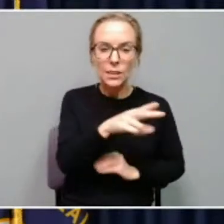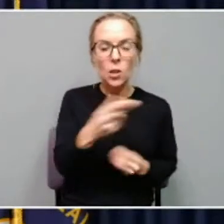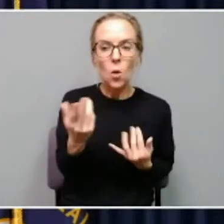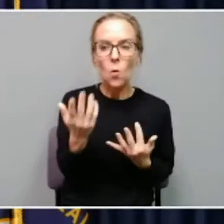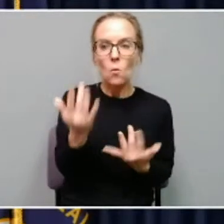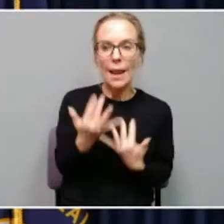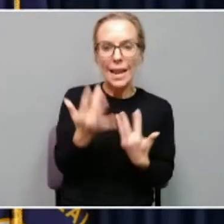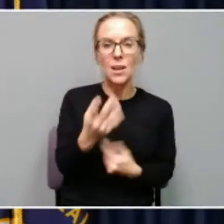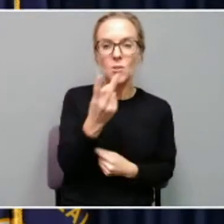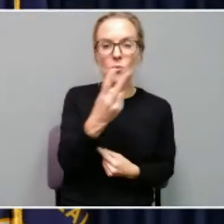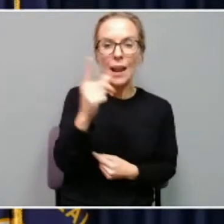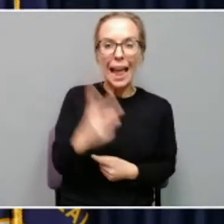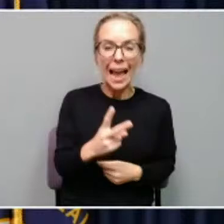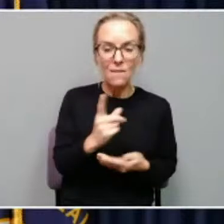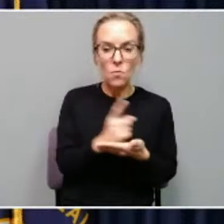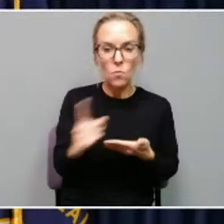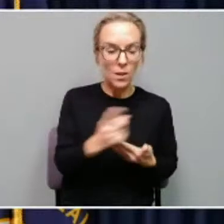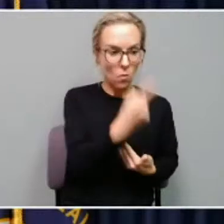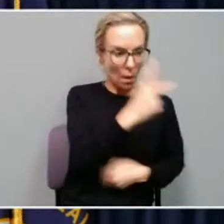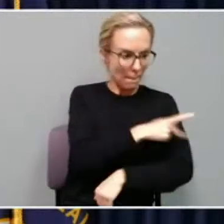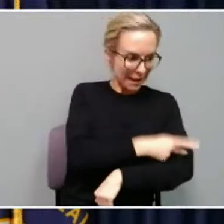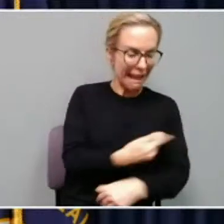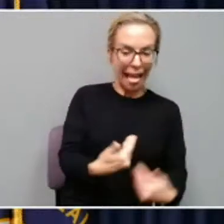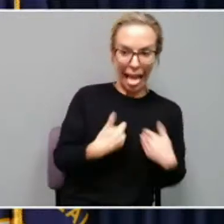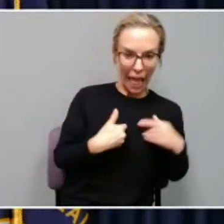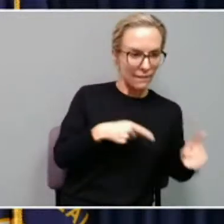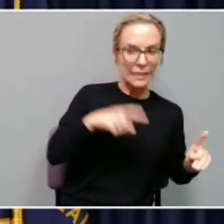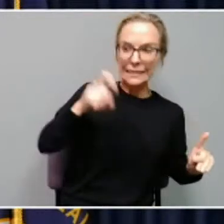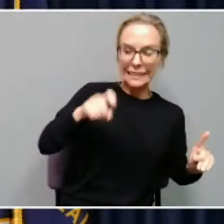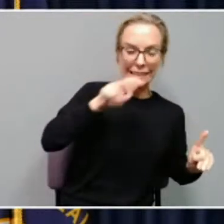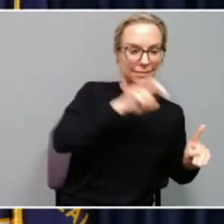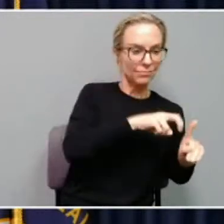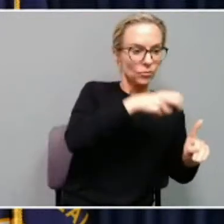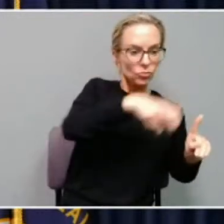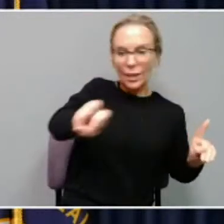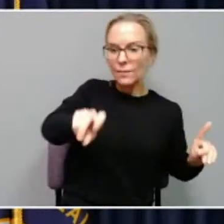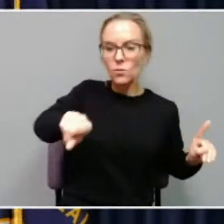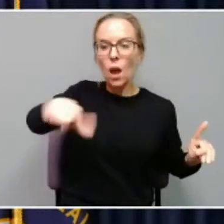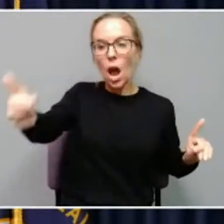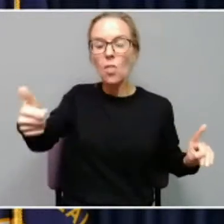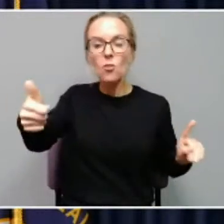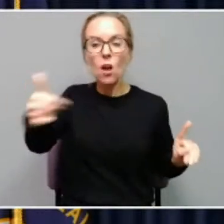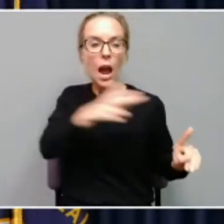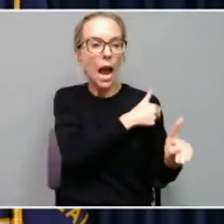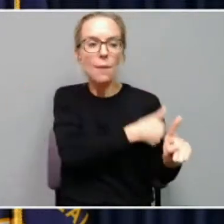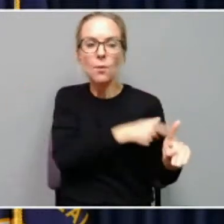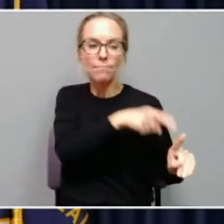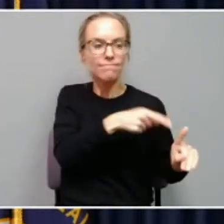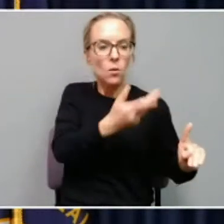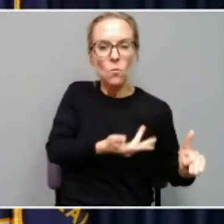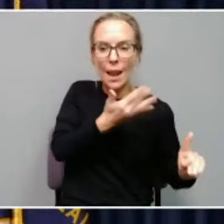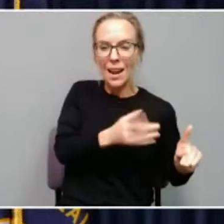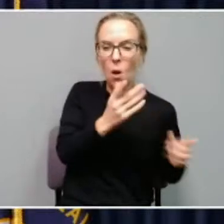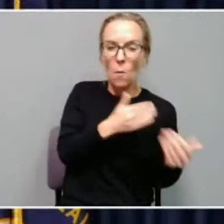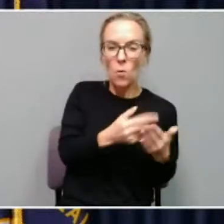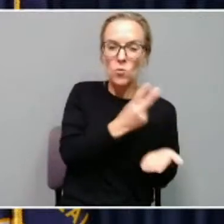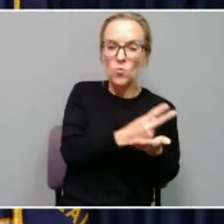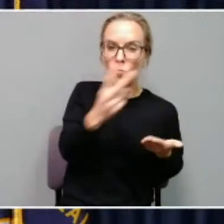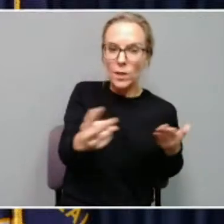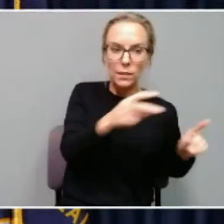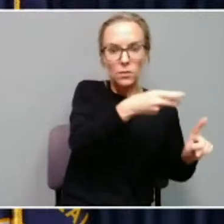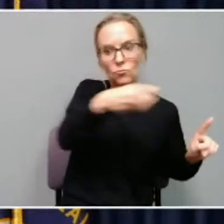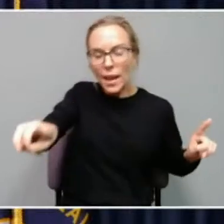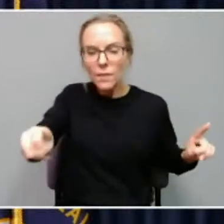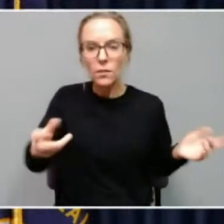transfer one patient they had that needed to go to another facility, but they are there absolutely